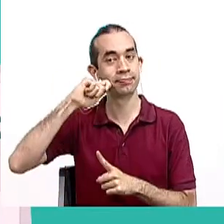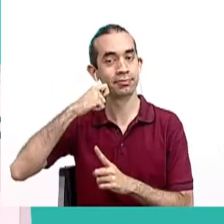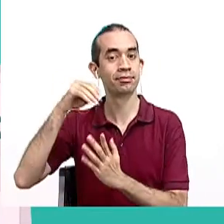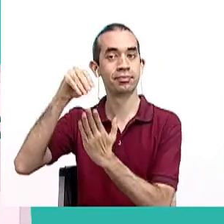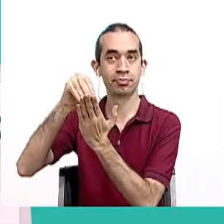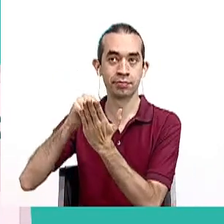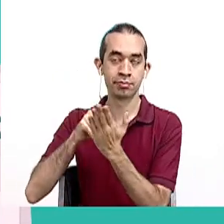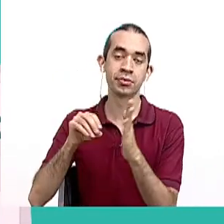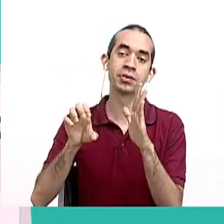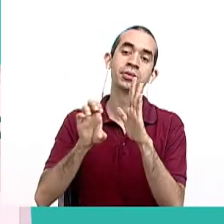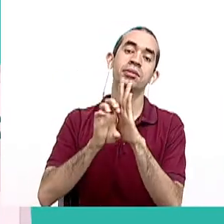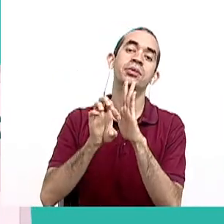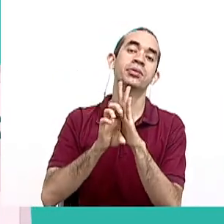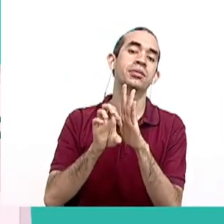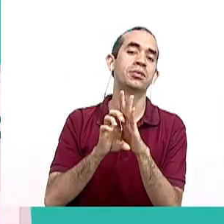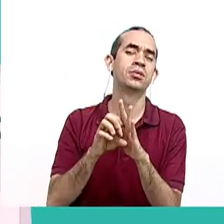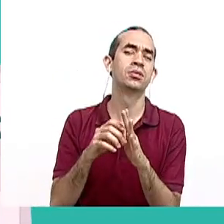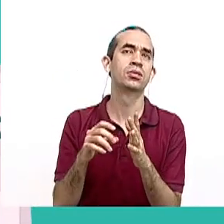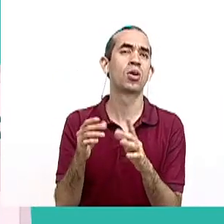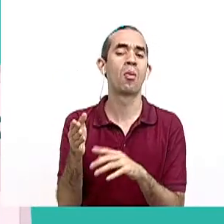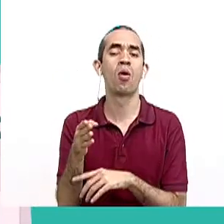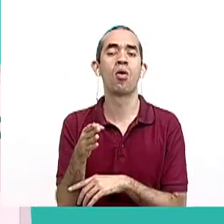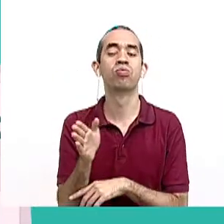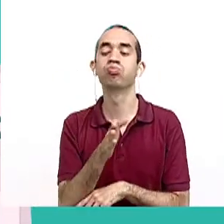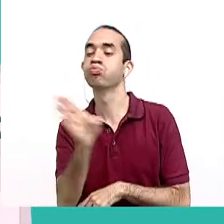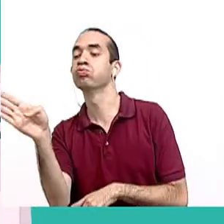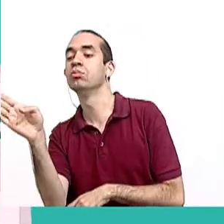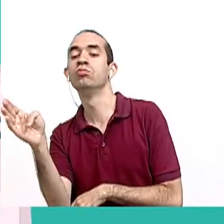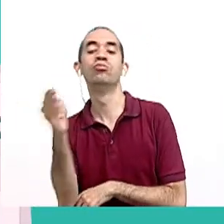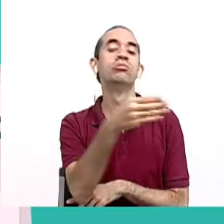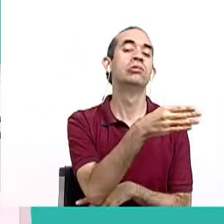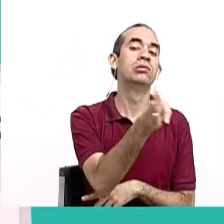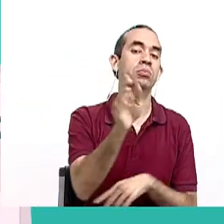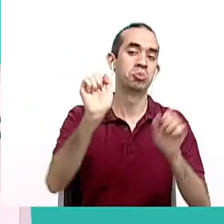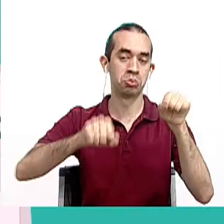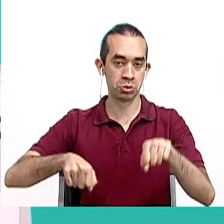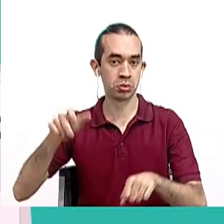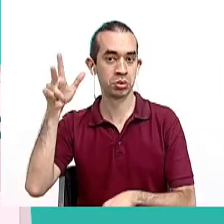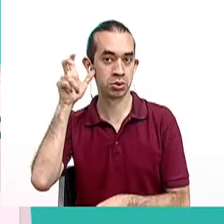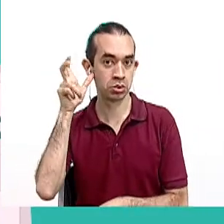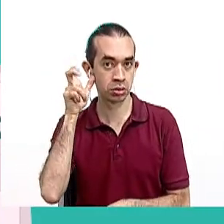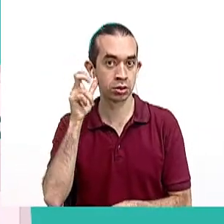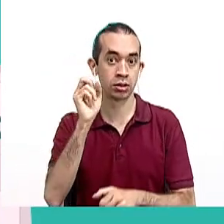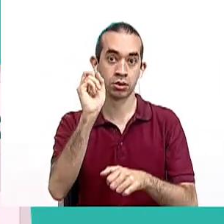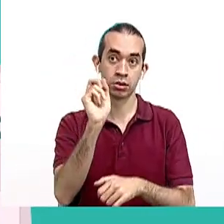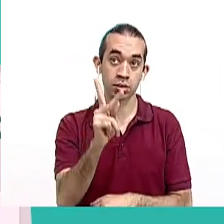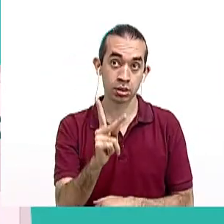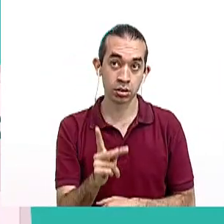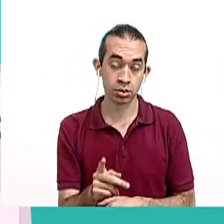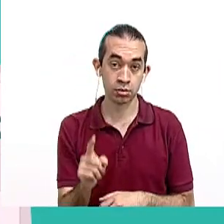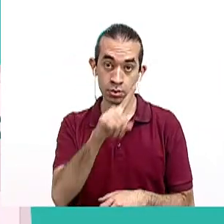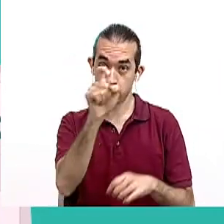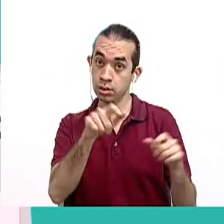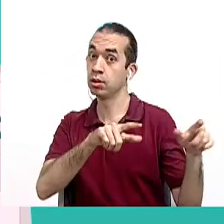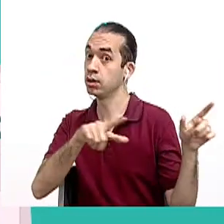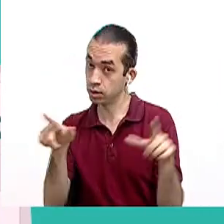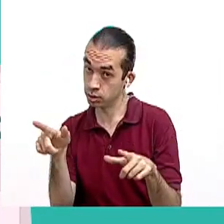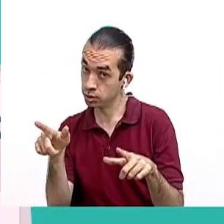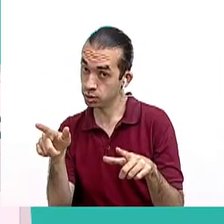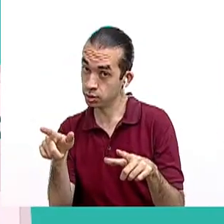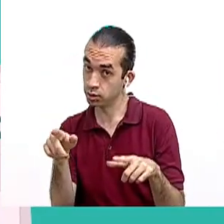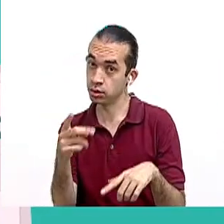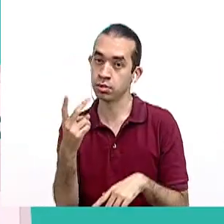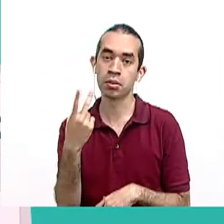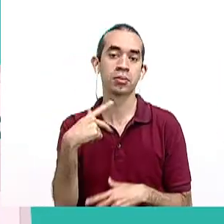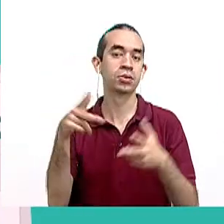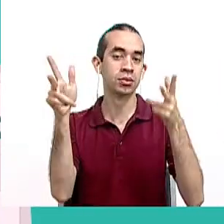keywords, like the kind of directions that you can listen, okay? So, ready? Let's